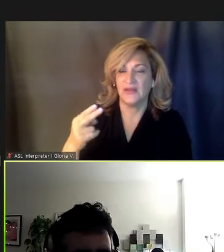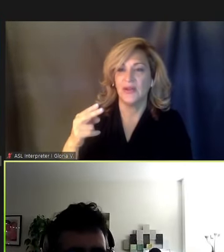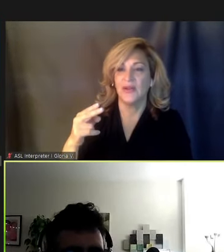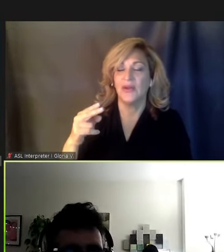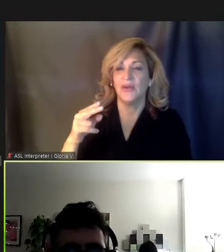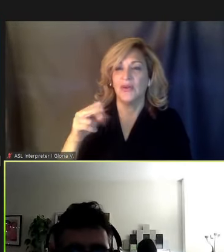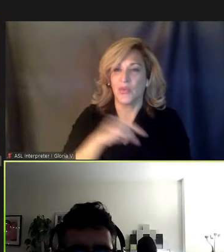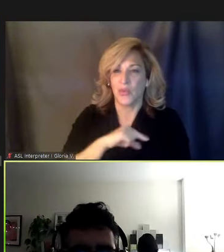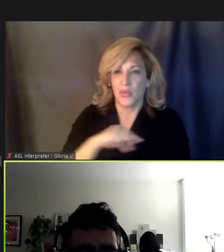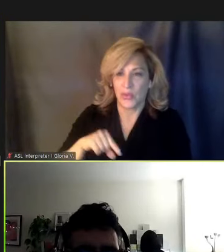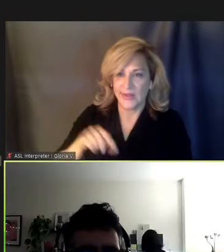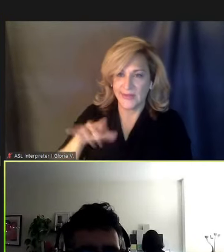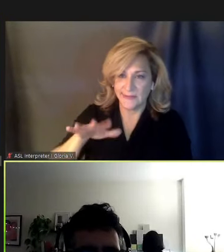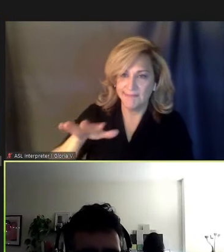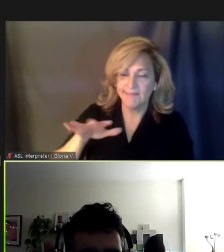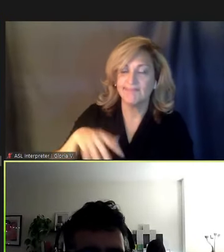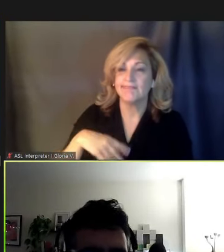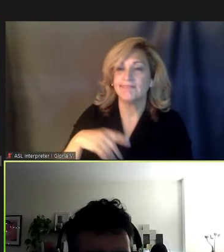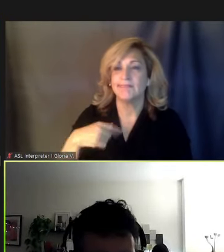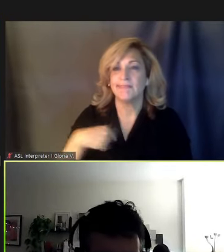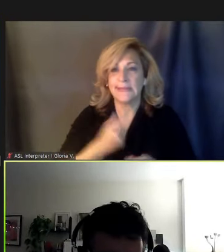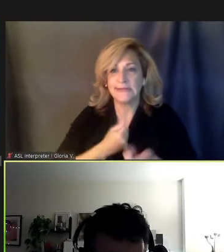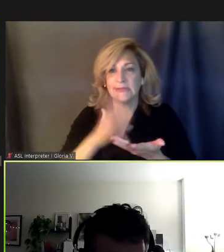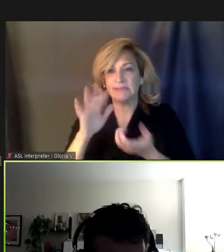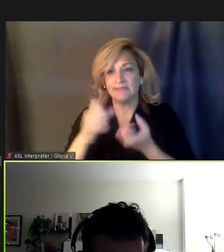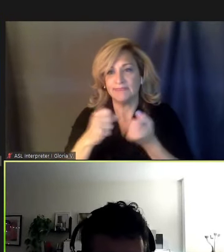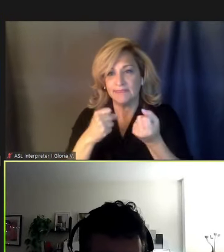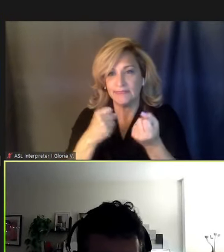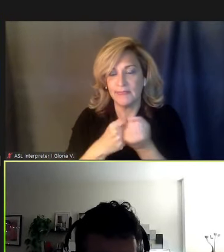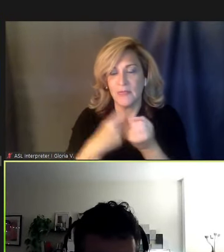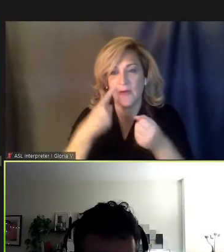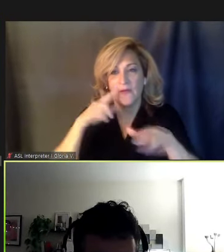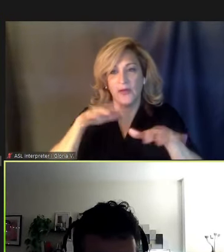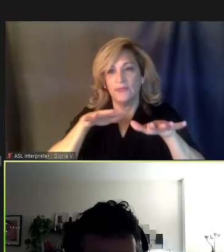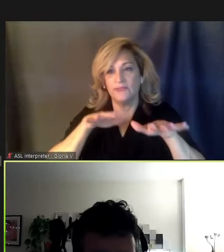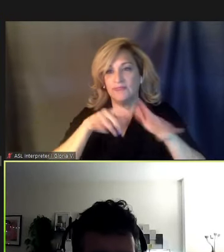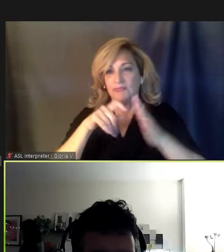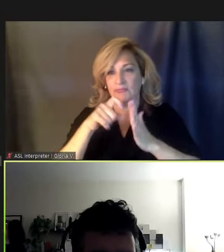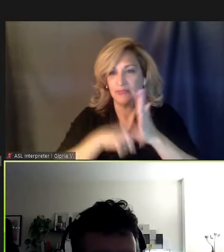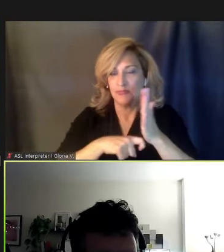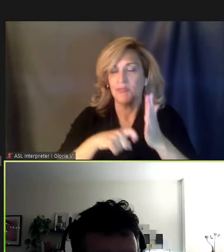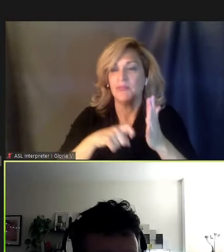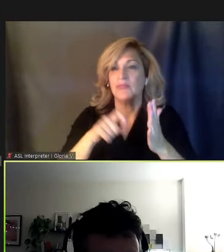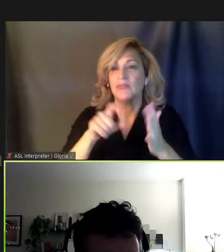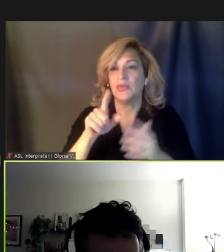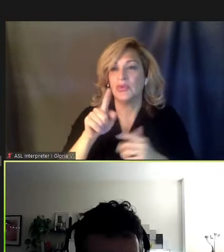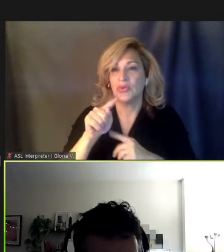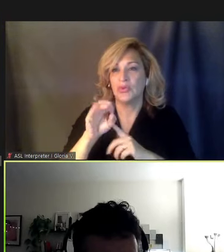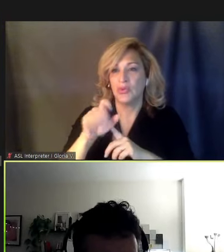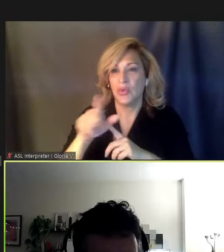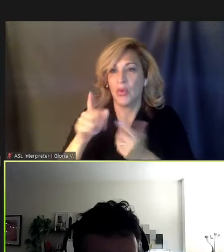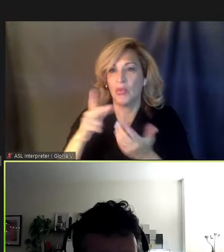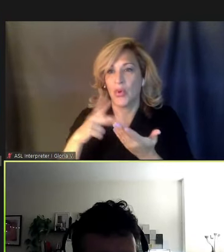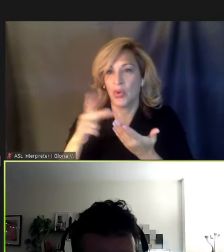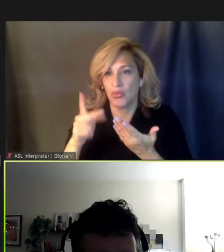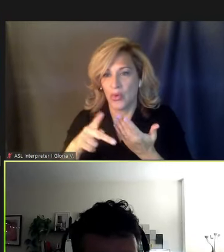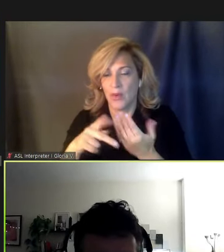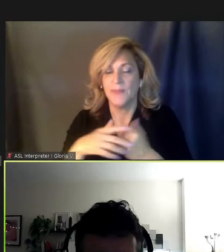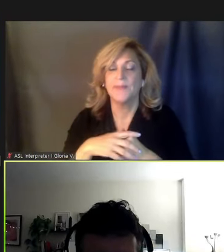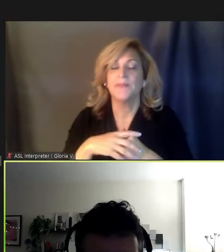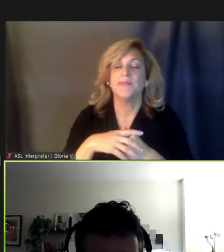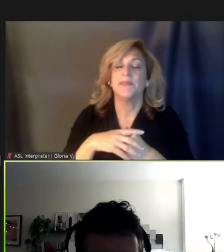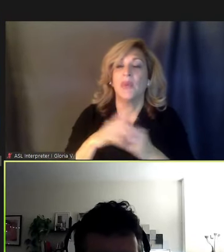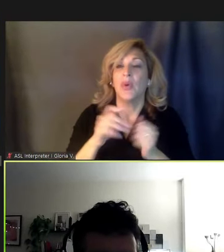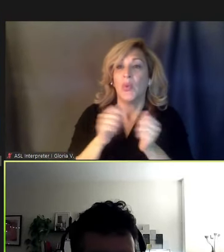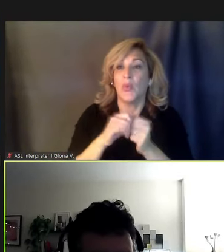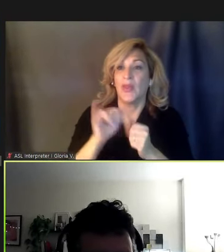to express my full support for the Central Business District tolling program, also known as congestion pricing. With